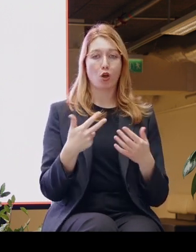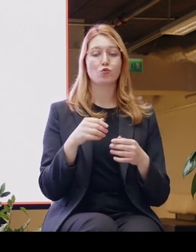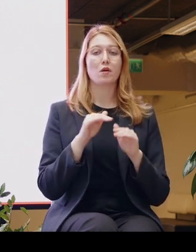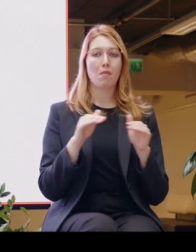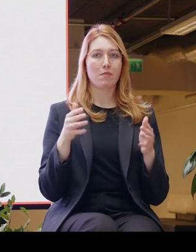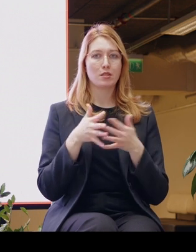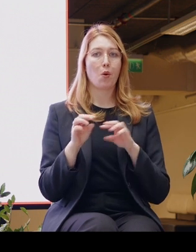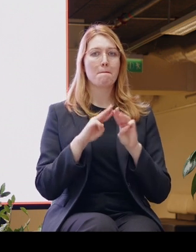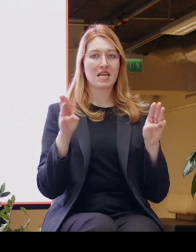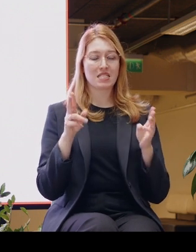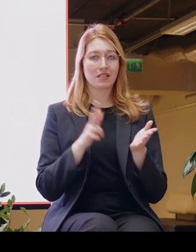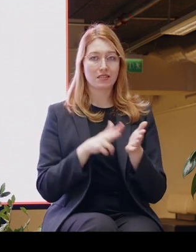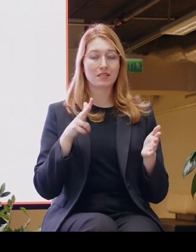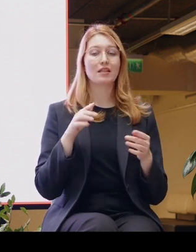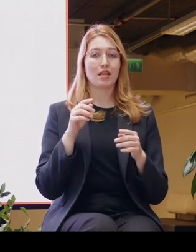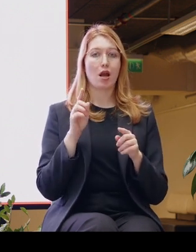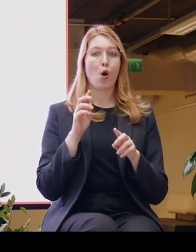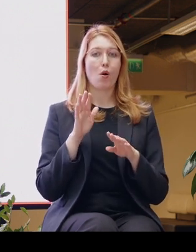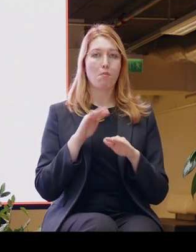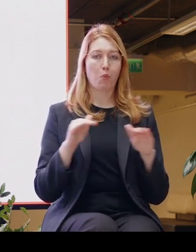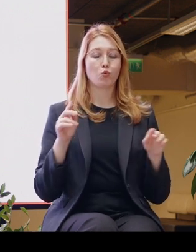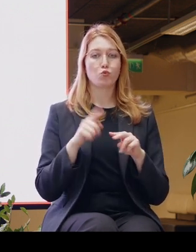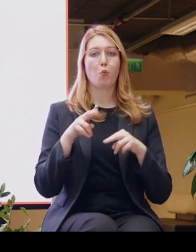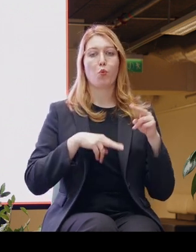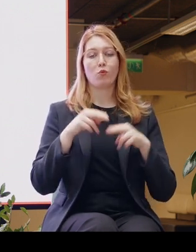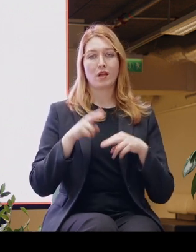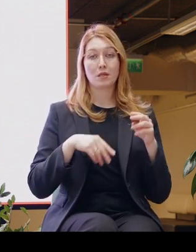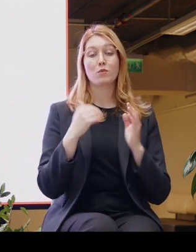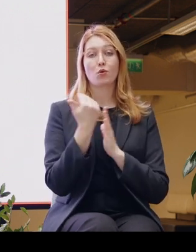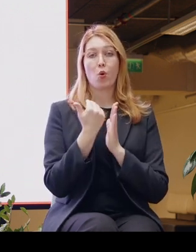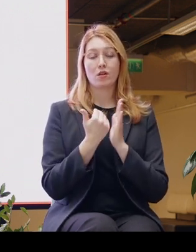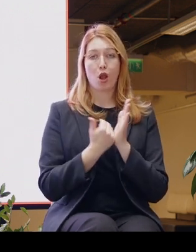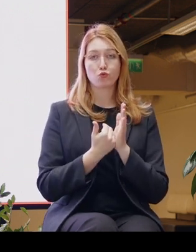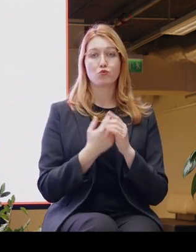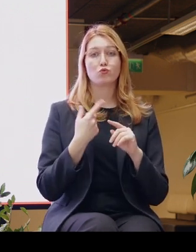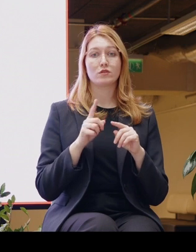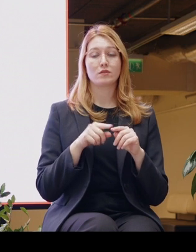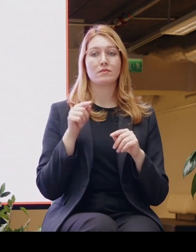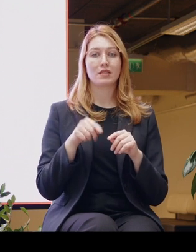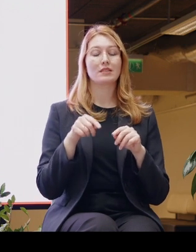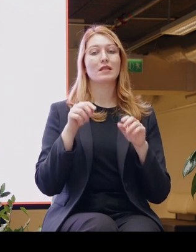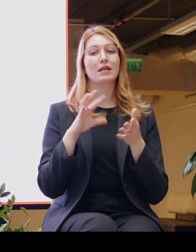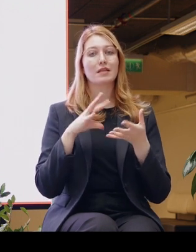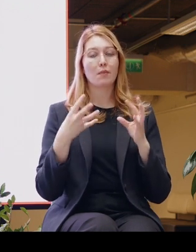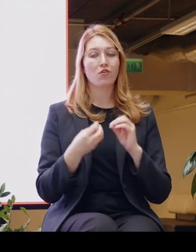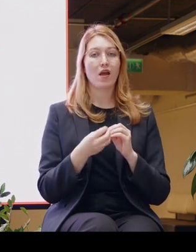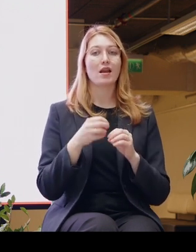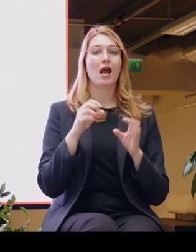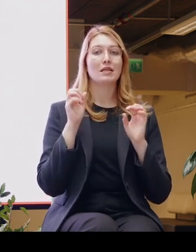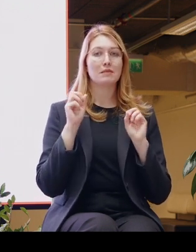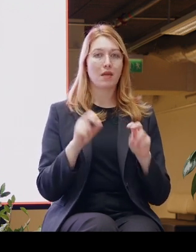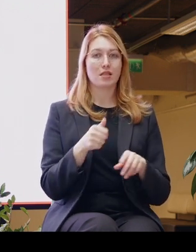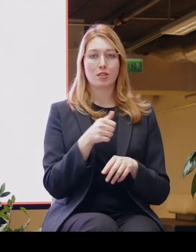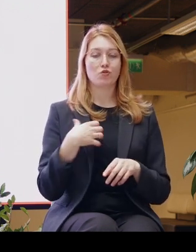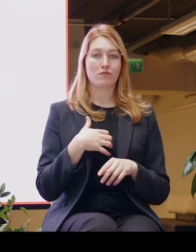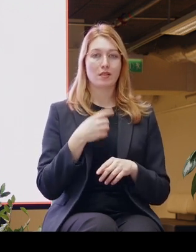building code. Regulation 28 is building requirements erased from the special needs of disabled people,